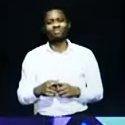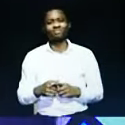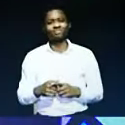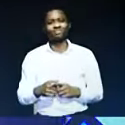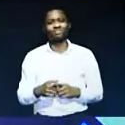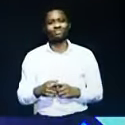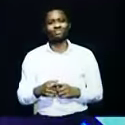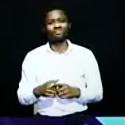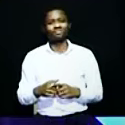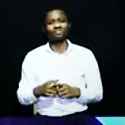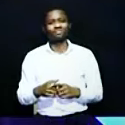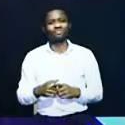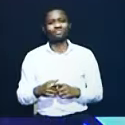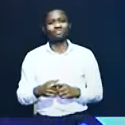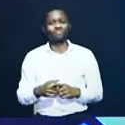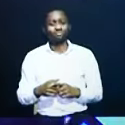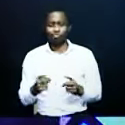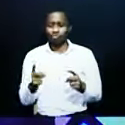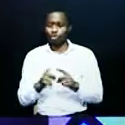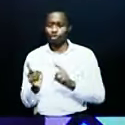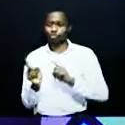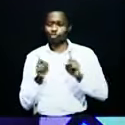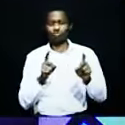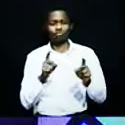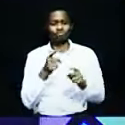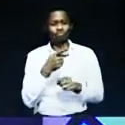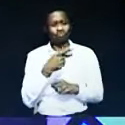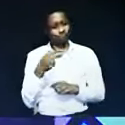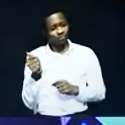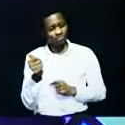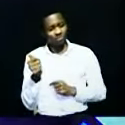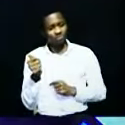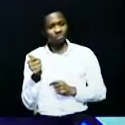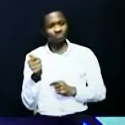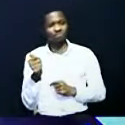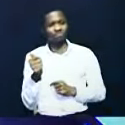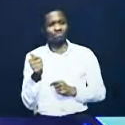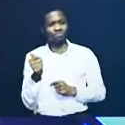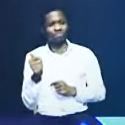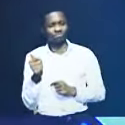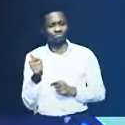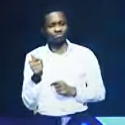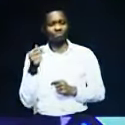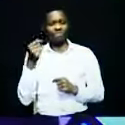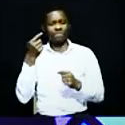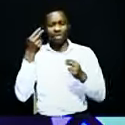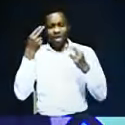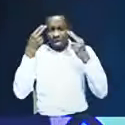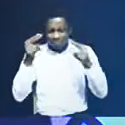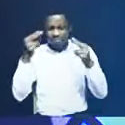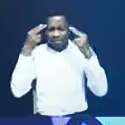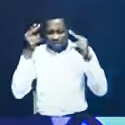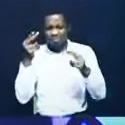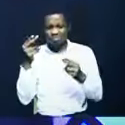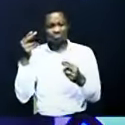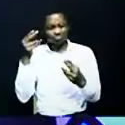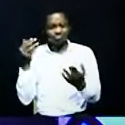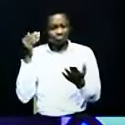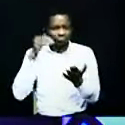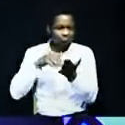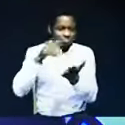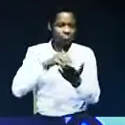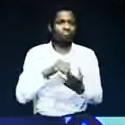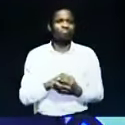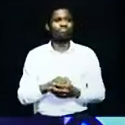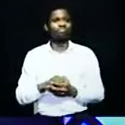ho. When I came to Kofodia, me ba Kofodia. It happened a number of times. As you see in prayer hood will be. But